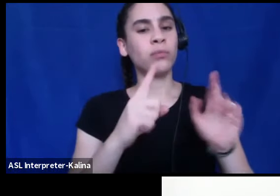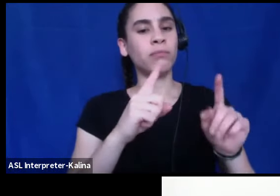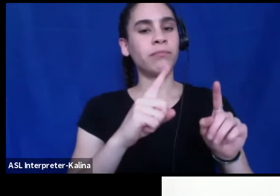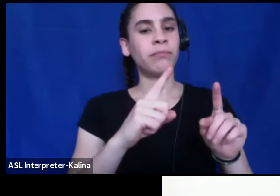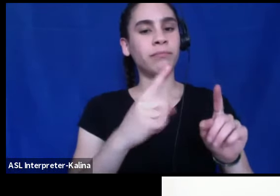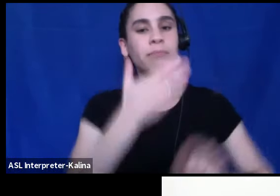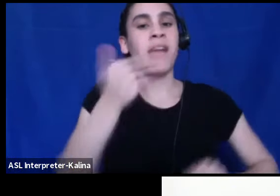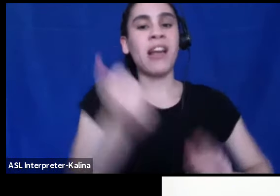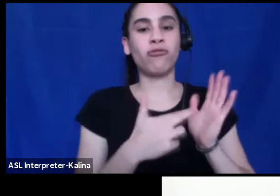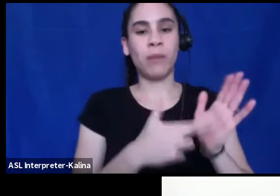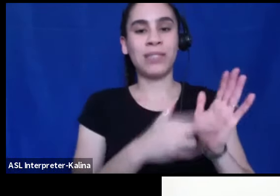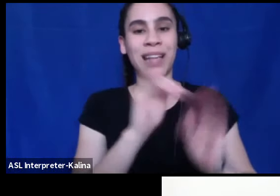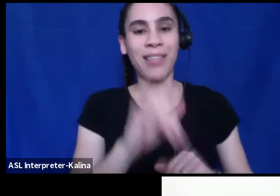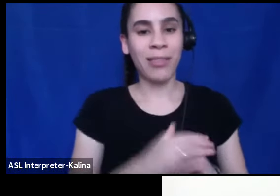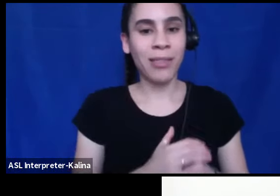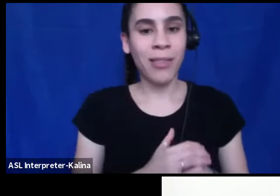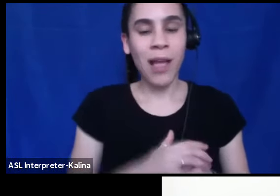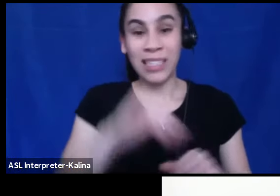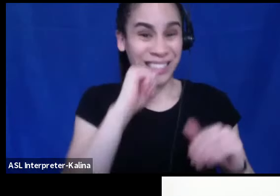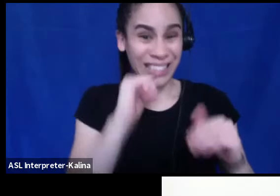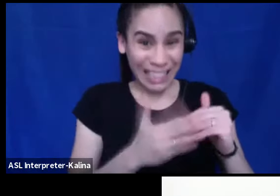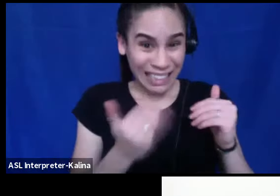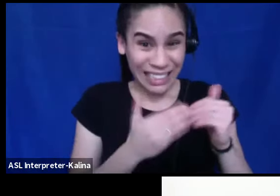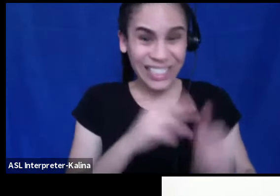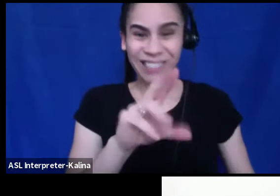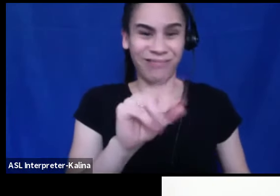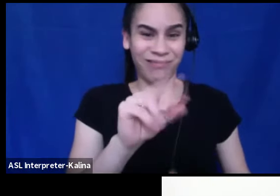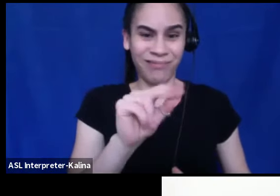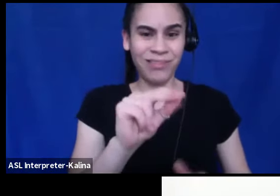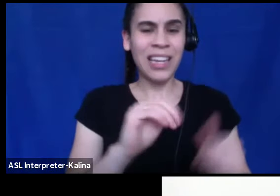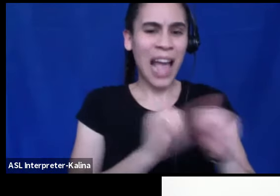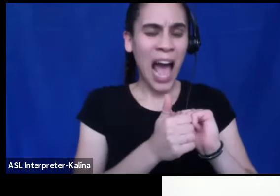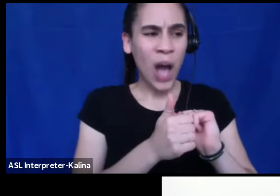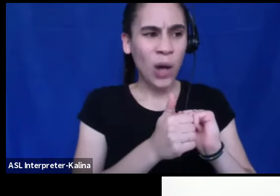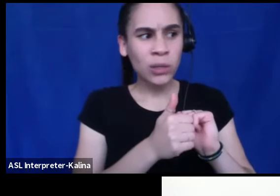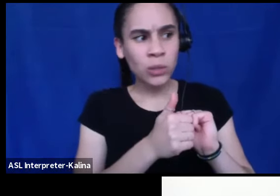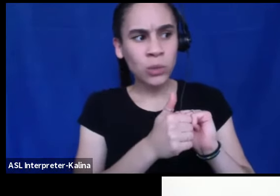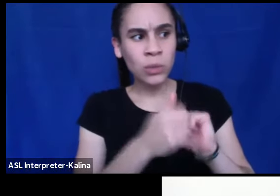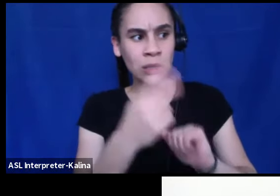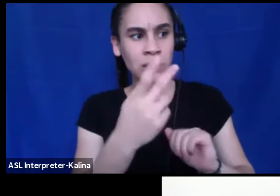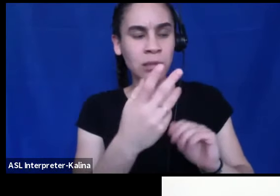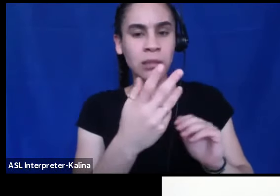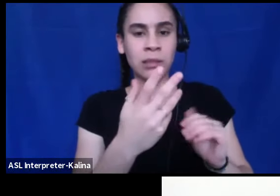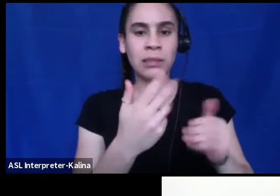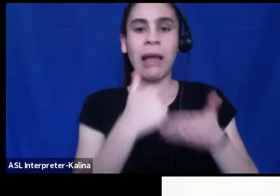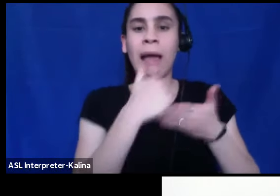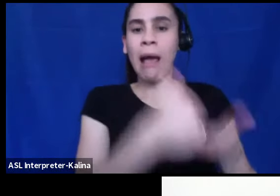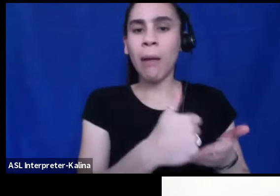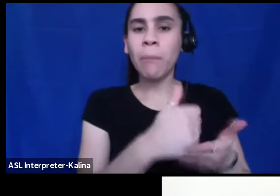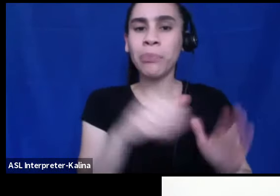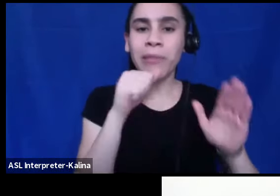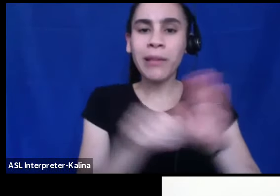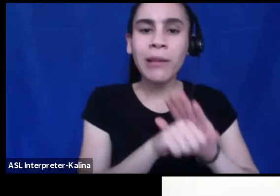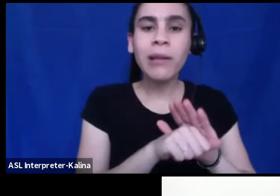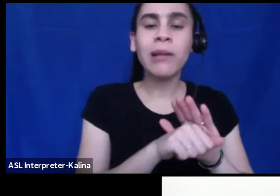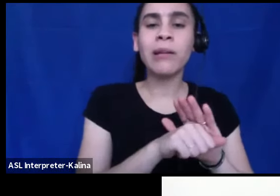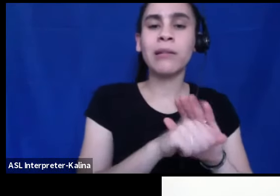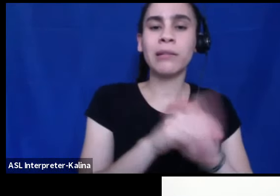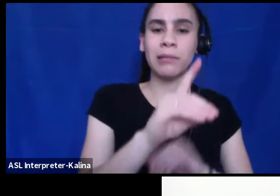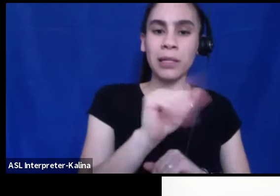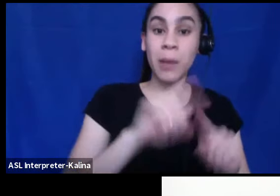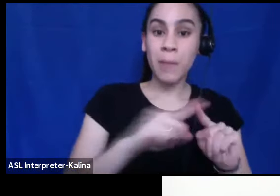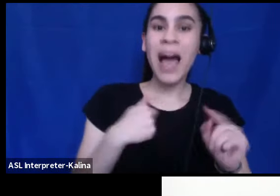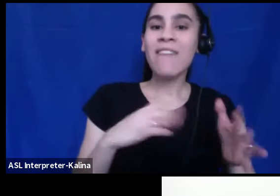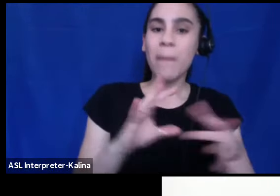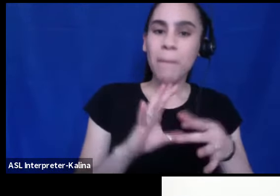It's not easy to figure out how to represent a hidden disability, but there are messages and tones and moments and ways to amplify